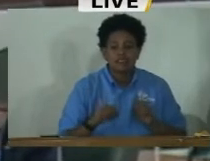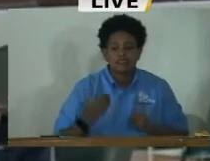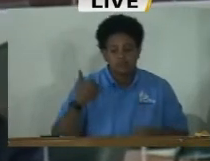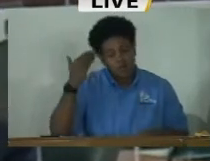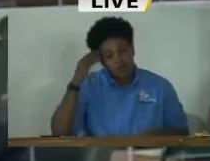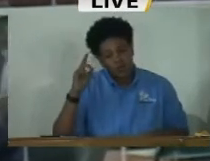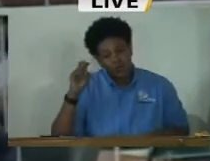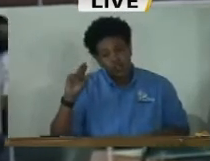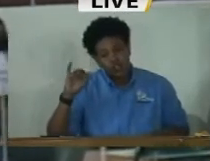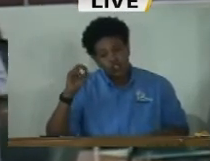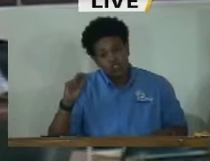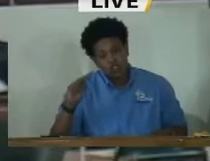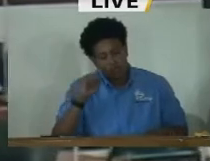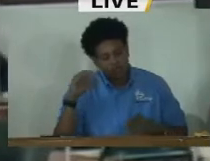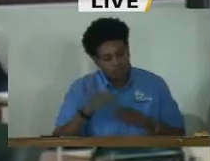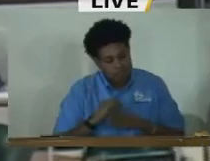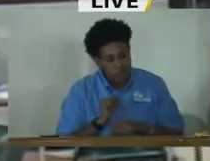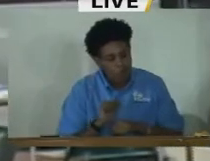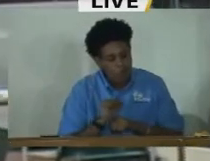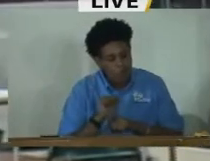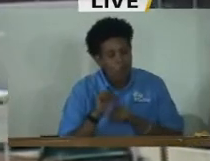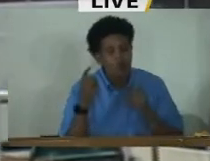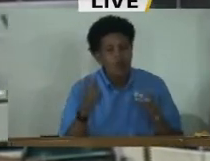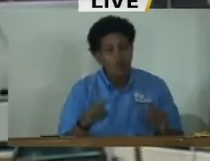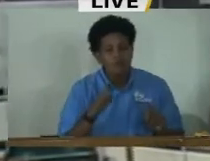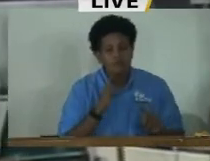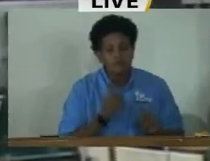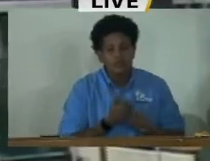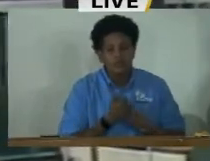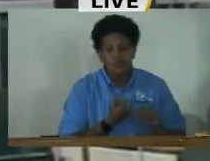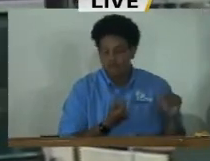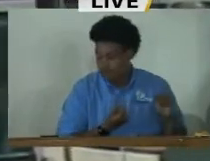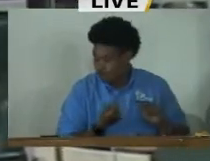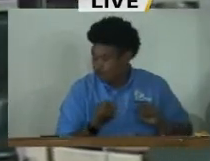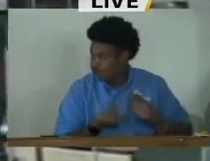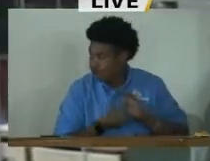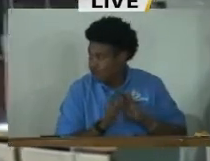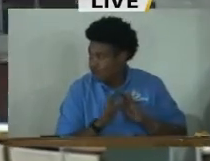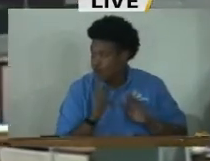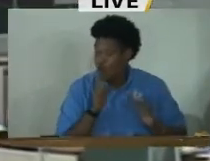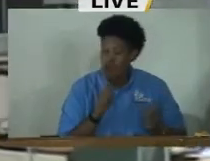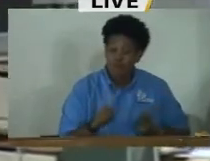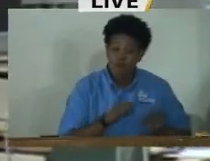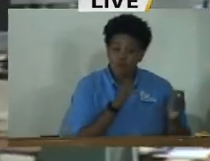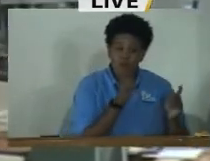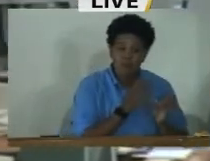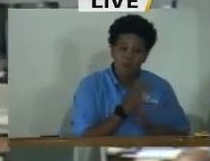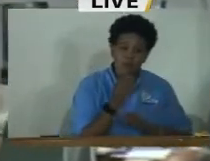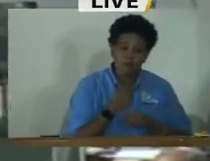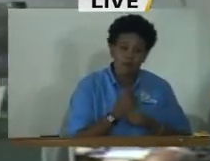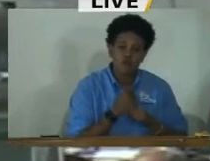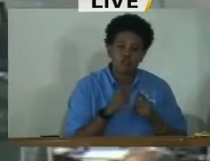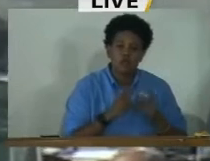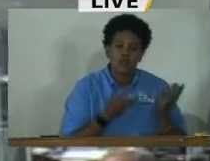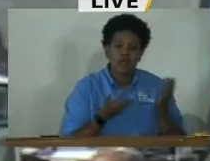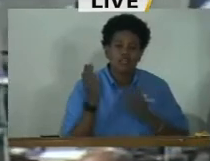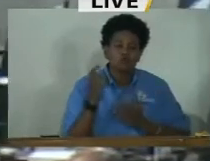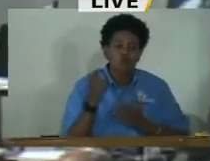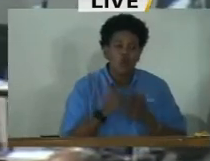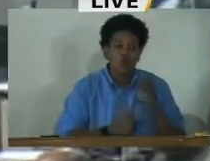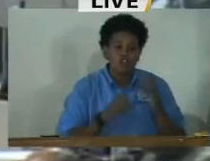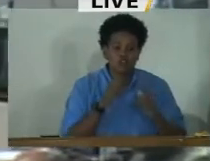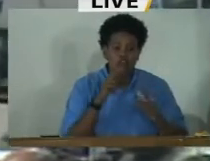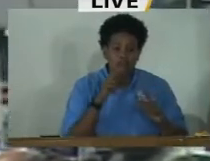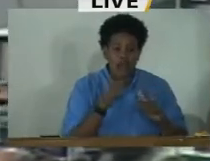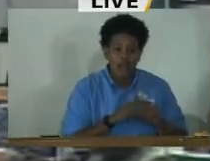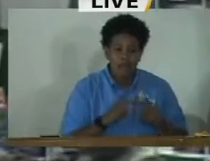working assiduously with others. The Madrid Protocol, review and remove the primary production and export costs